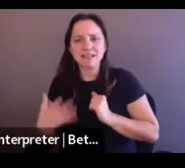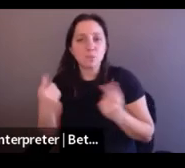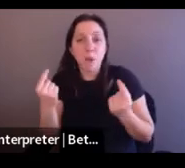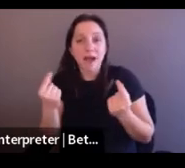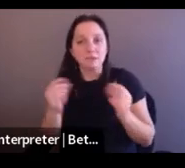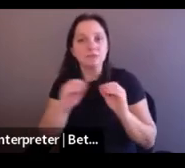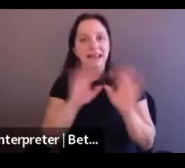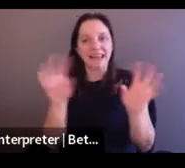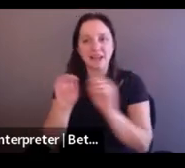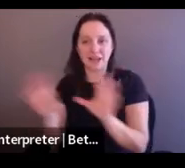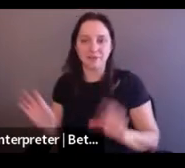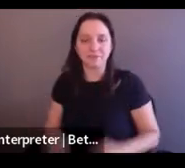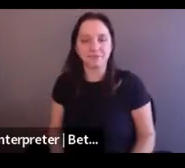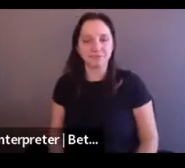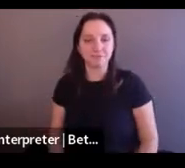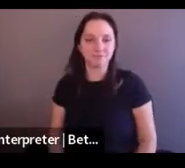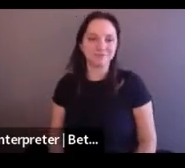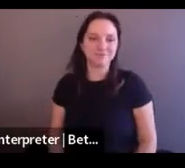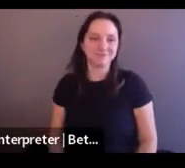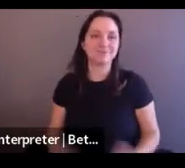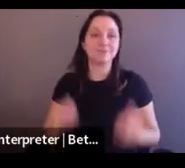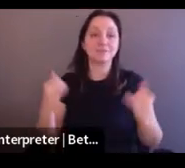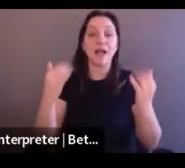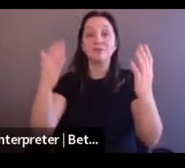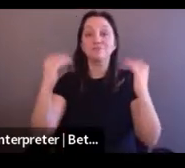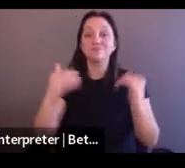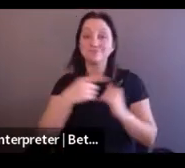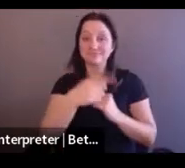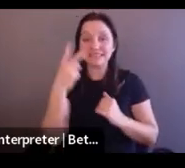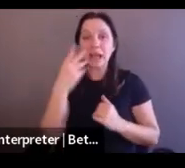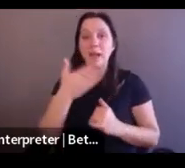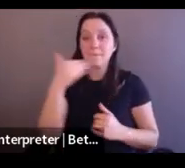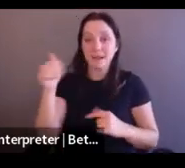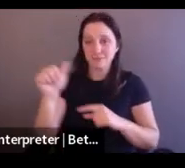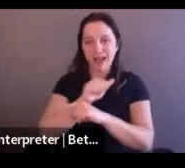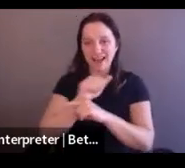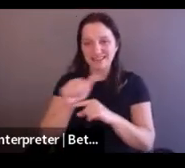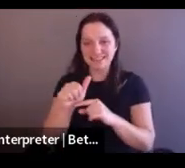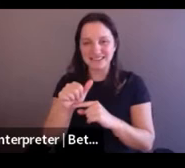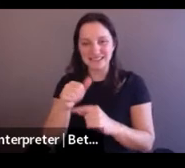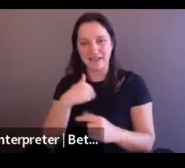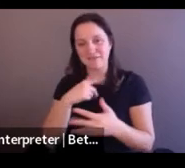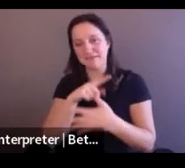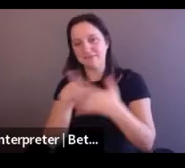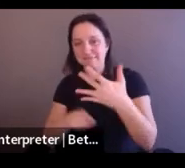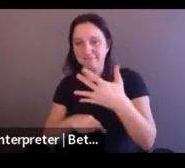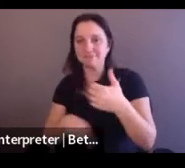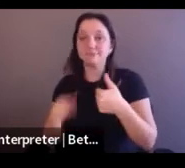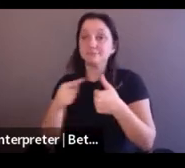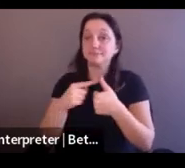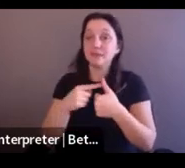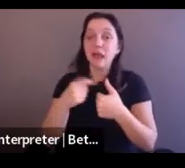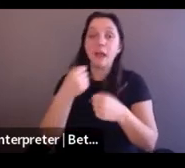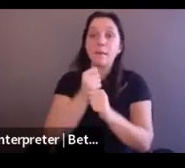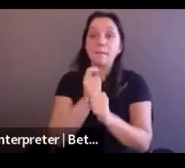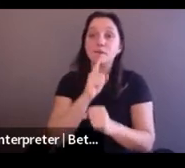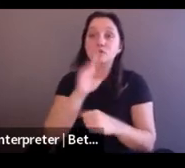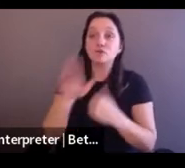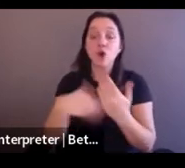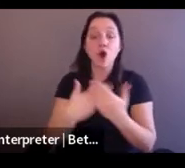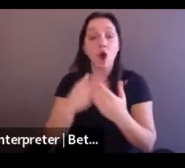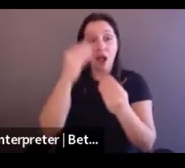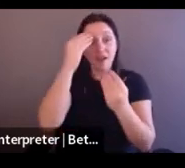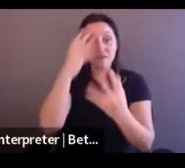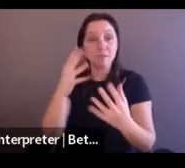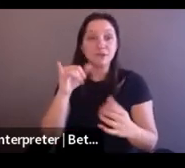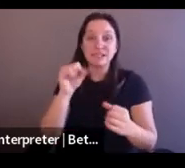So a couple of kind of best practices, ensuring that your information is accessible. You want people to be able to find you if you've got some great opportunities.